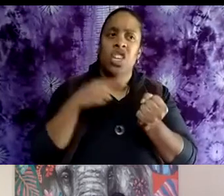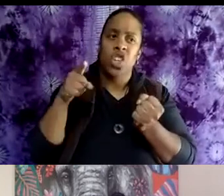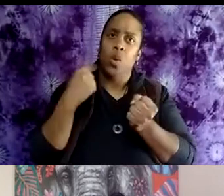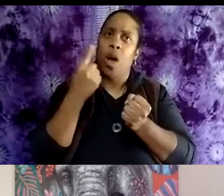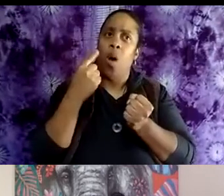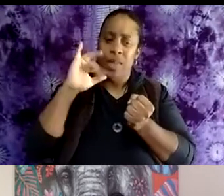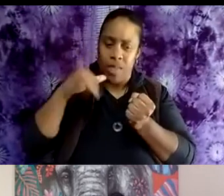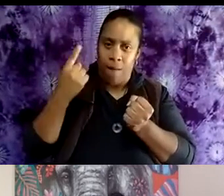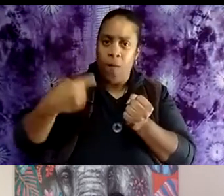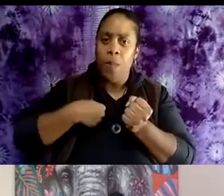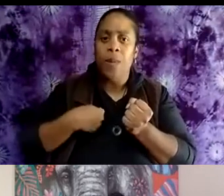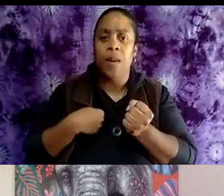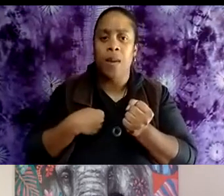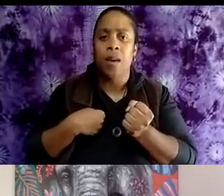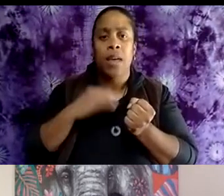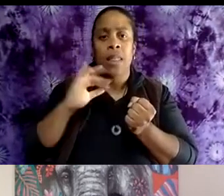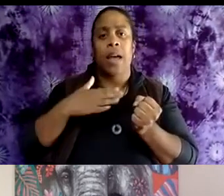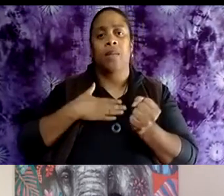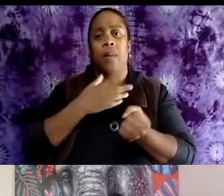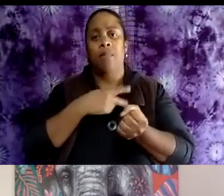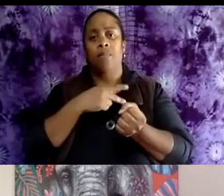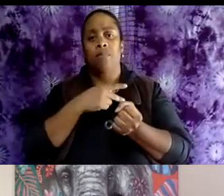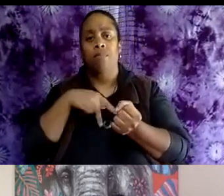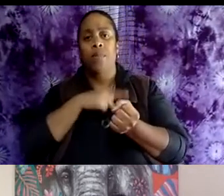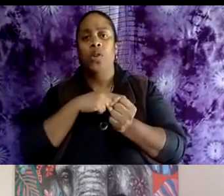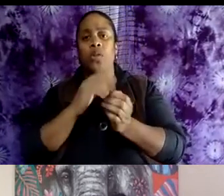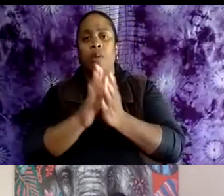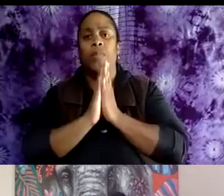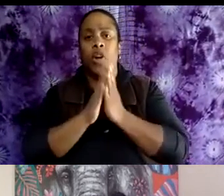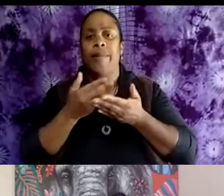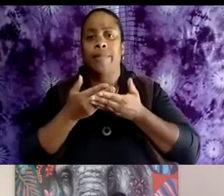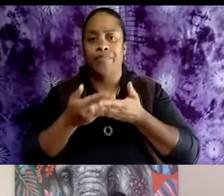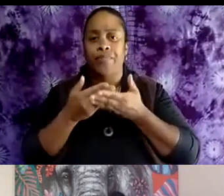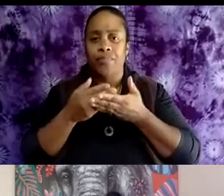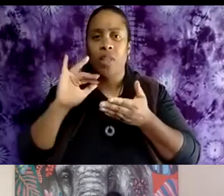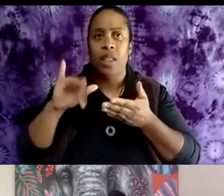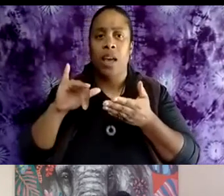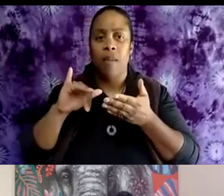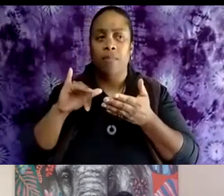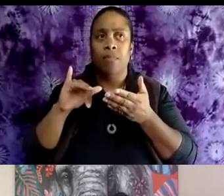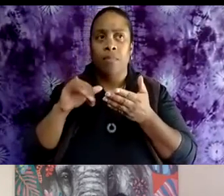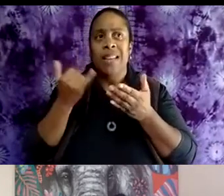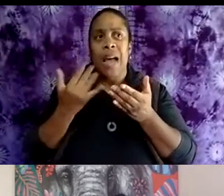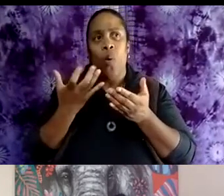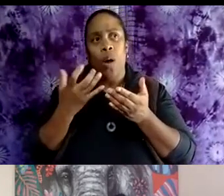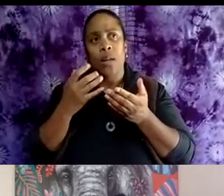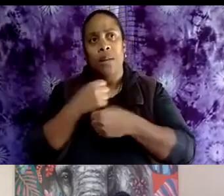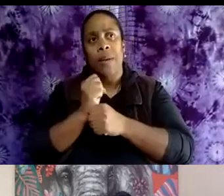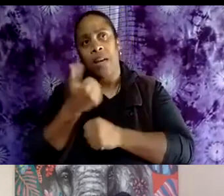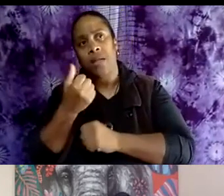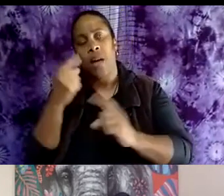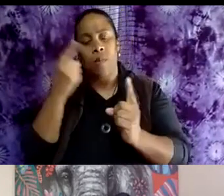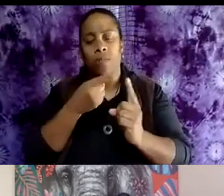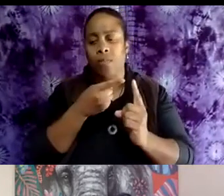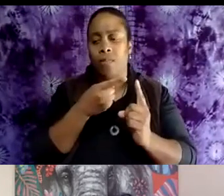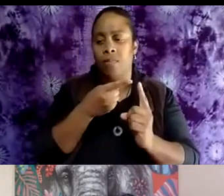So those are my own personal prayers. And that brought to another point that I want to make. A lot of the